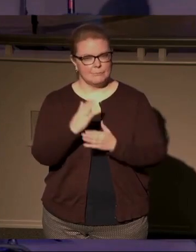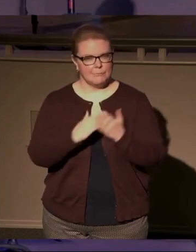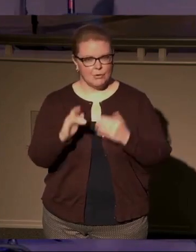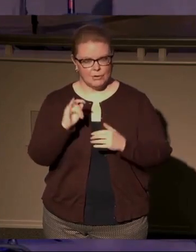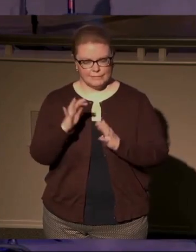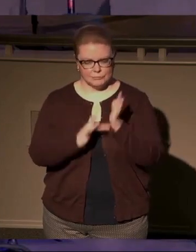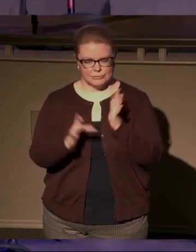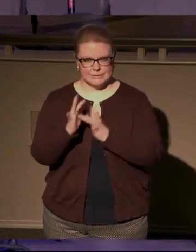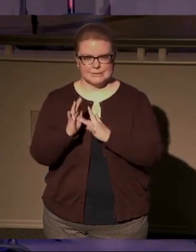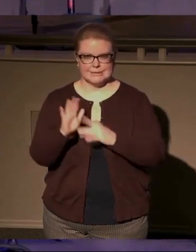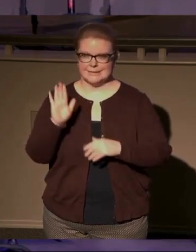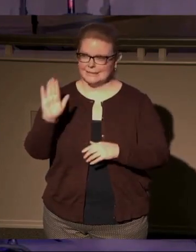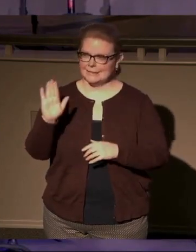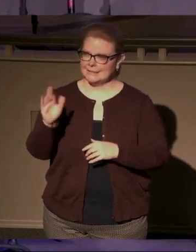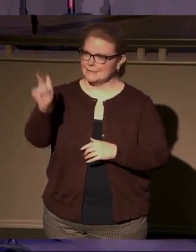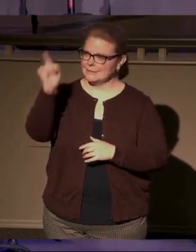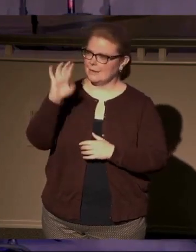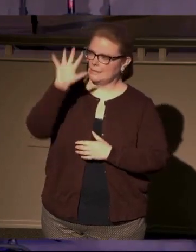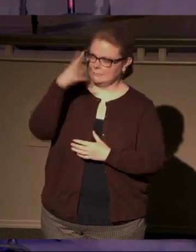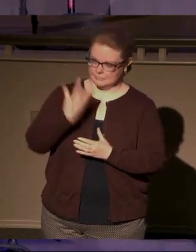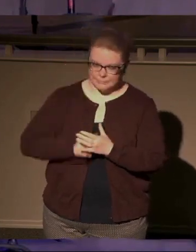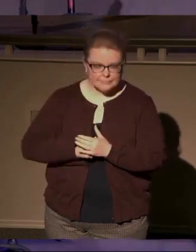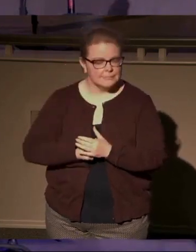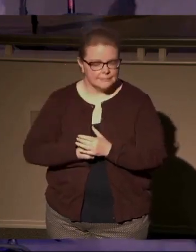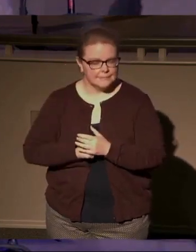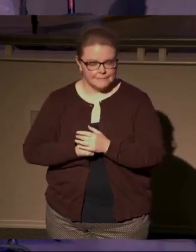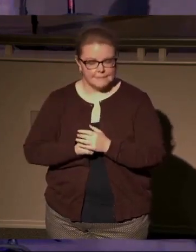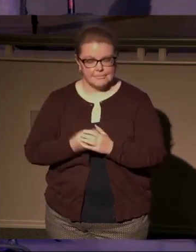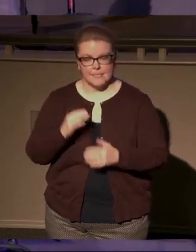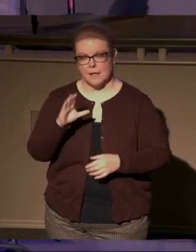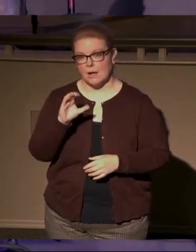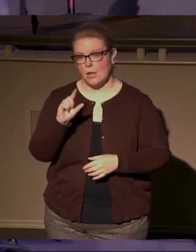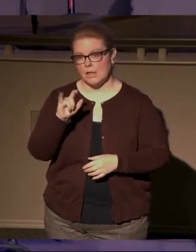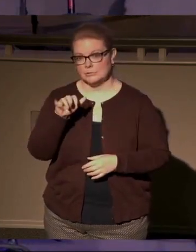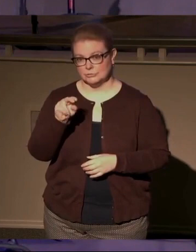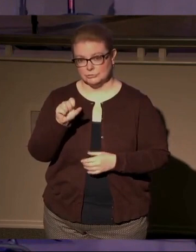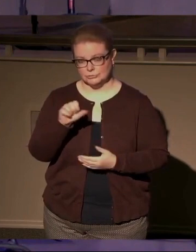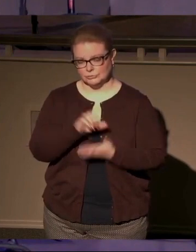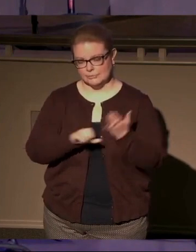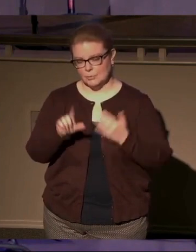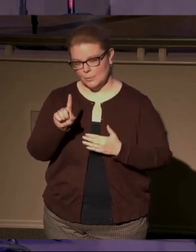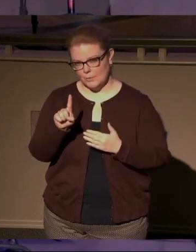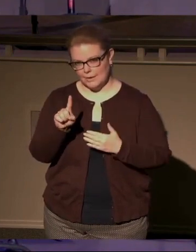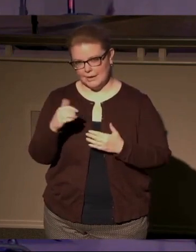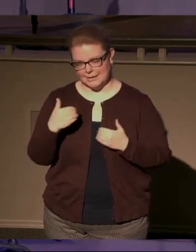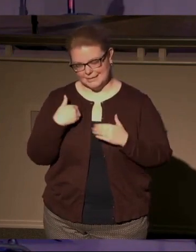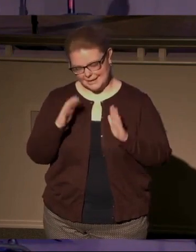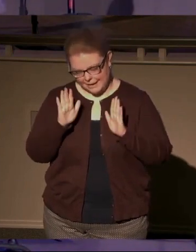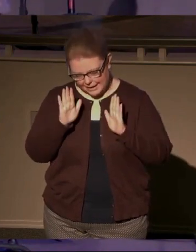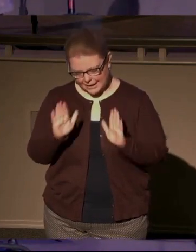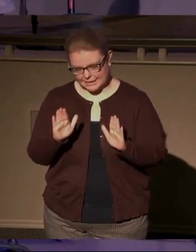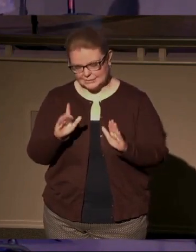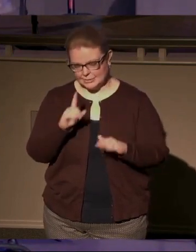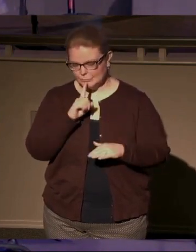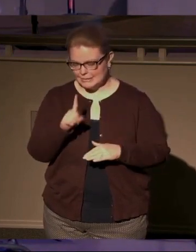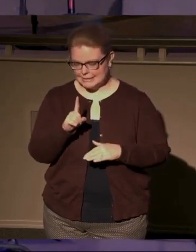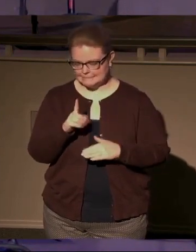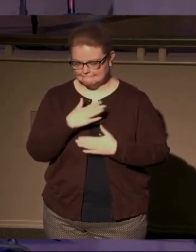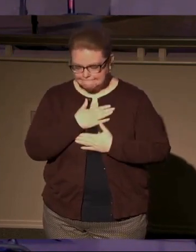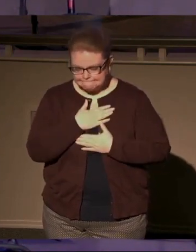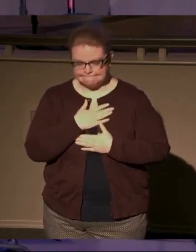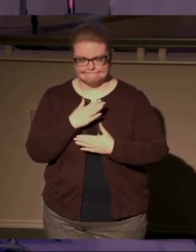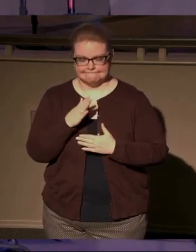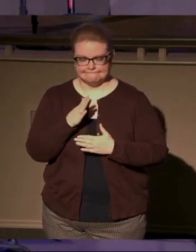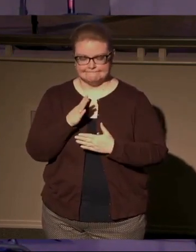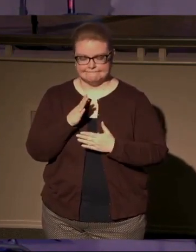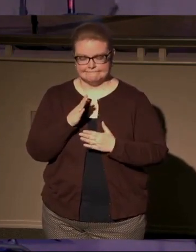divinity. Colossians 1 has an excellent and just amazing description of who Christ